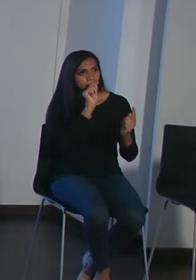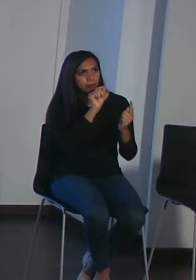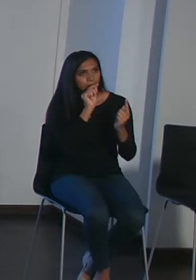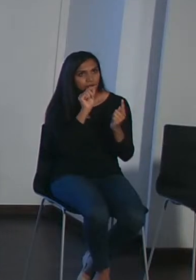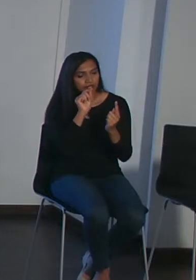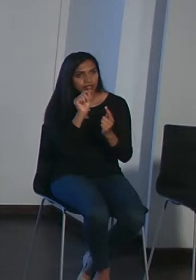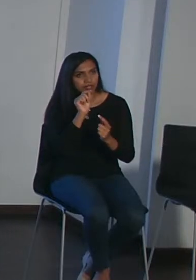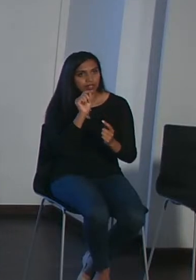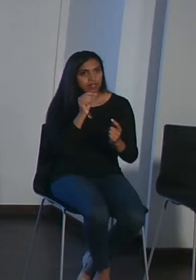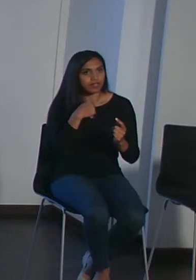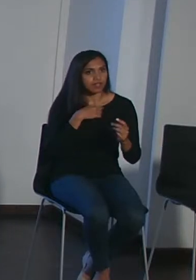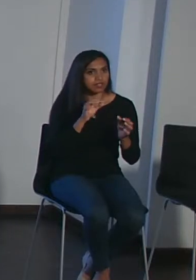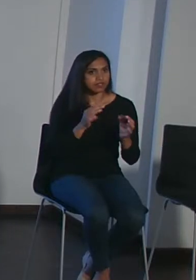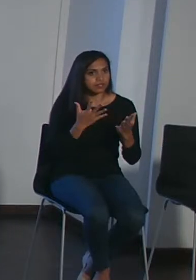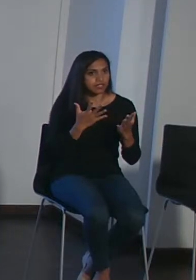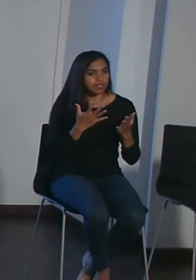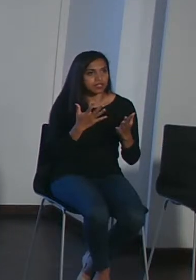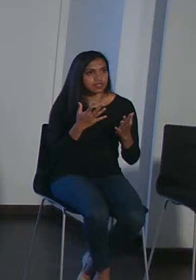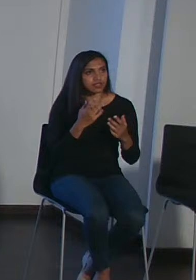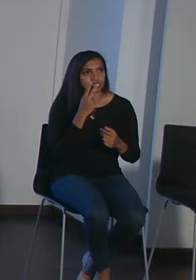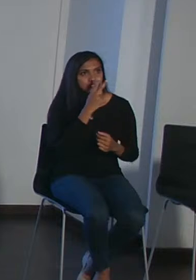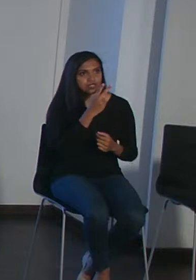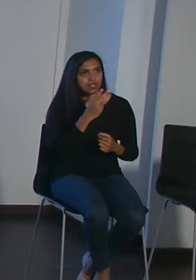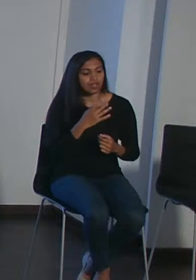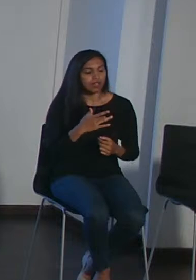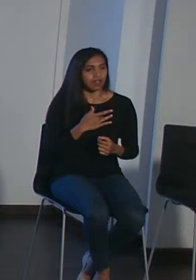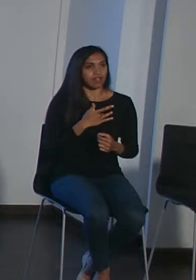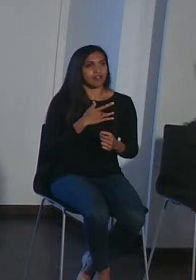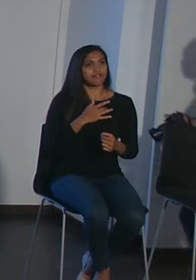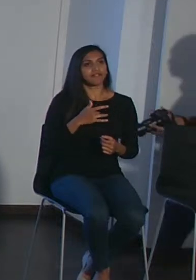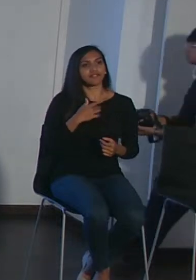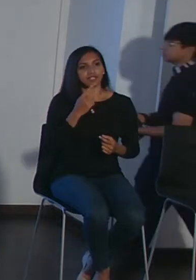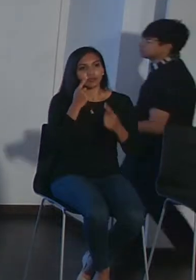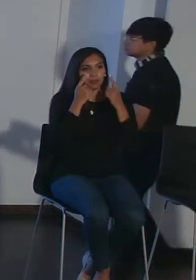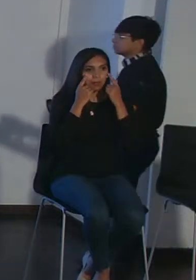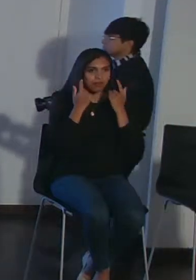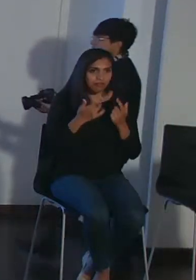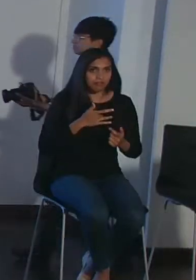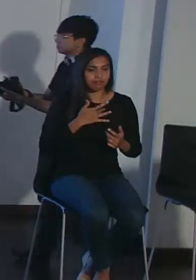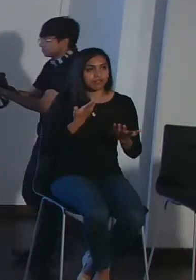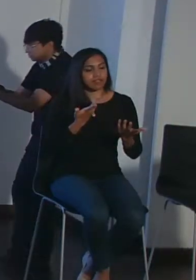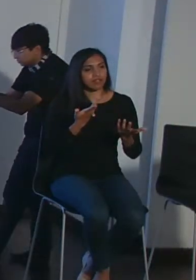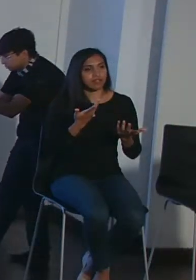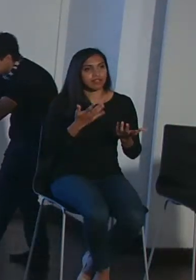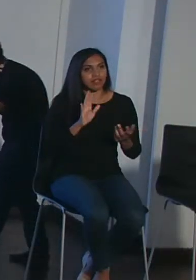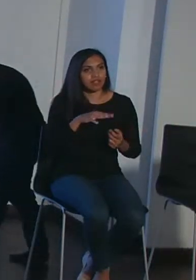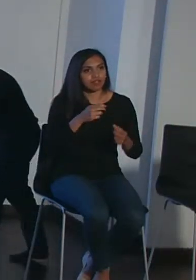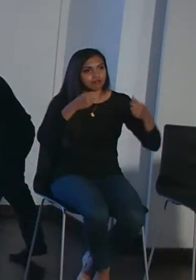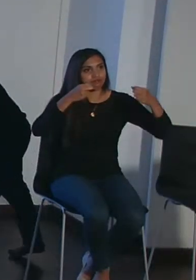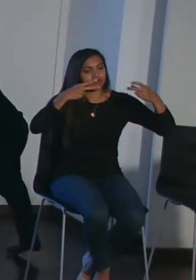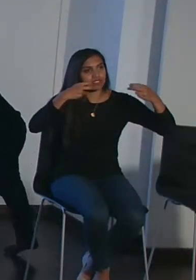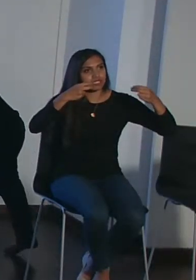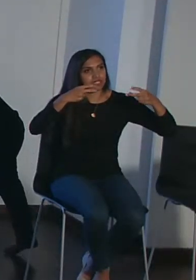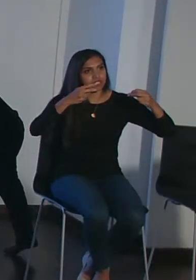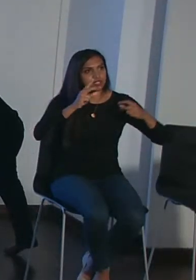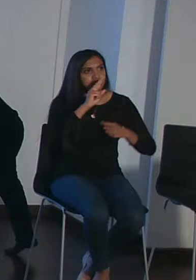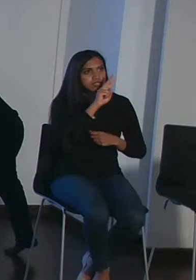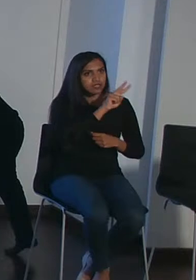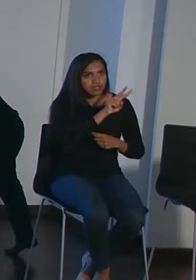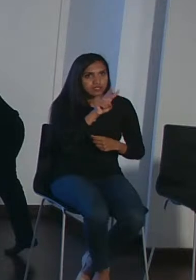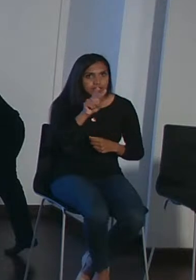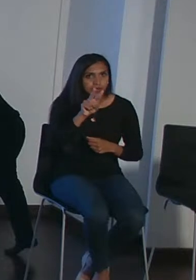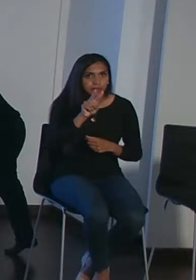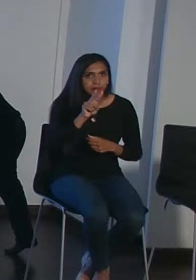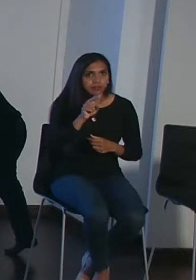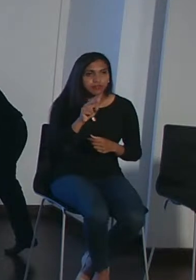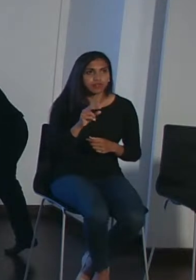started feeling really emotional reading a Sinhala caption, and then I realized we've